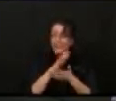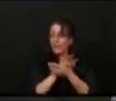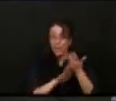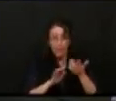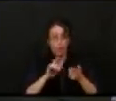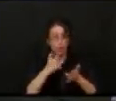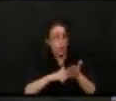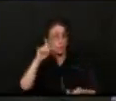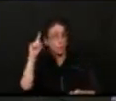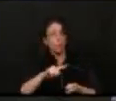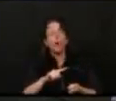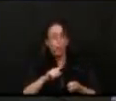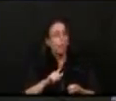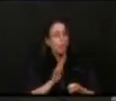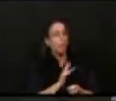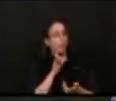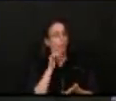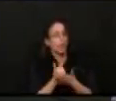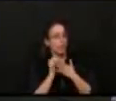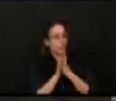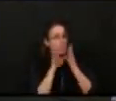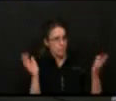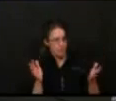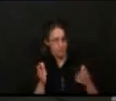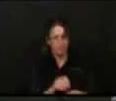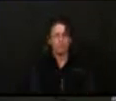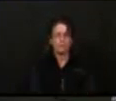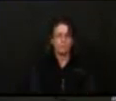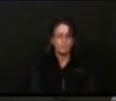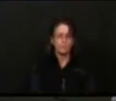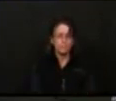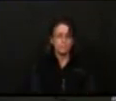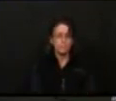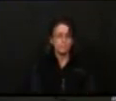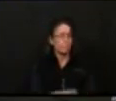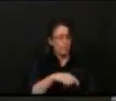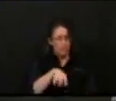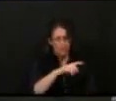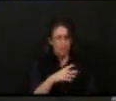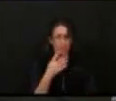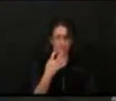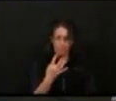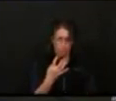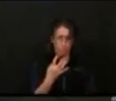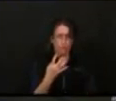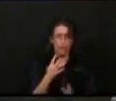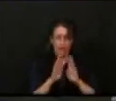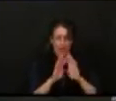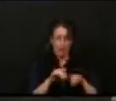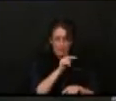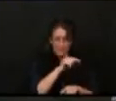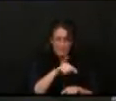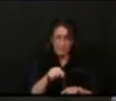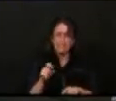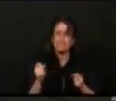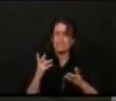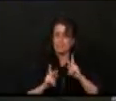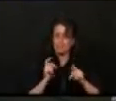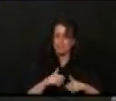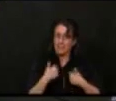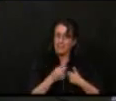So we think these properties have provided great housing for 20 and more years, and we're really